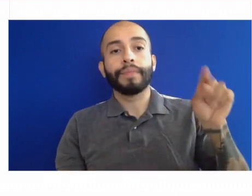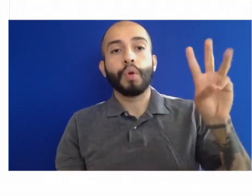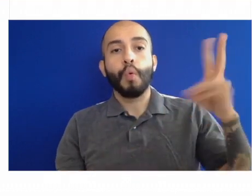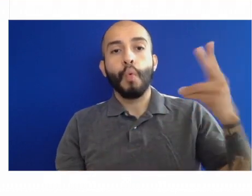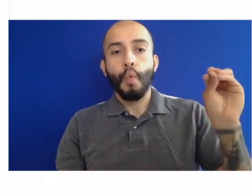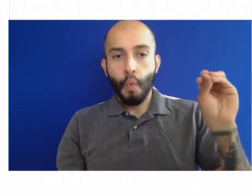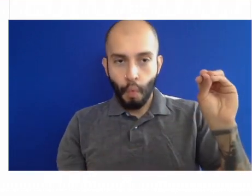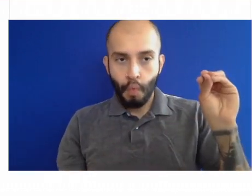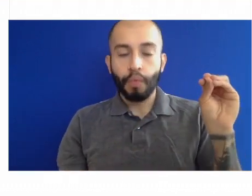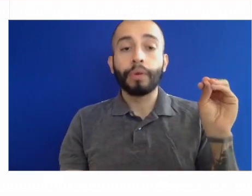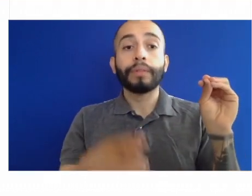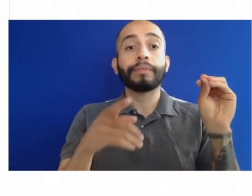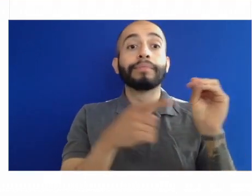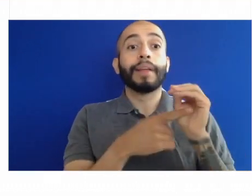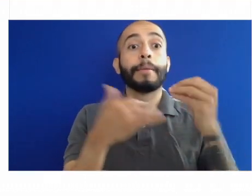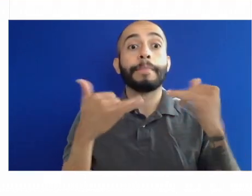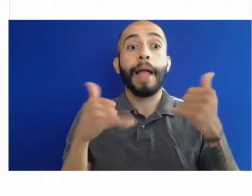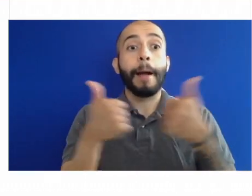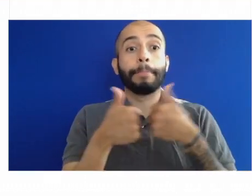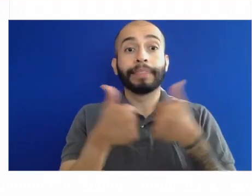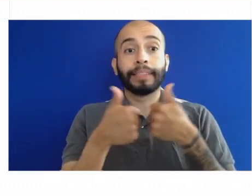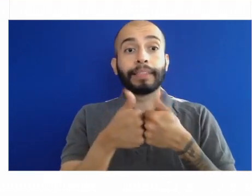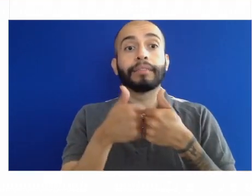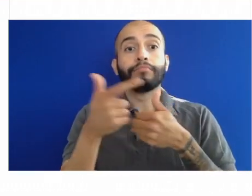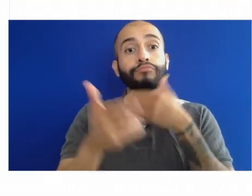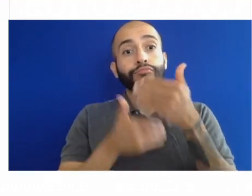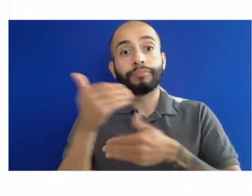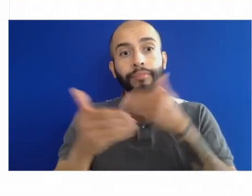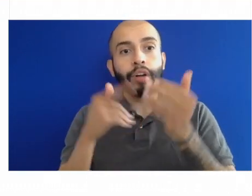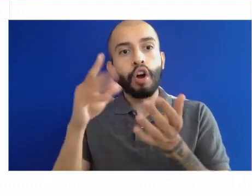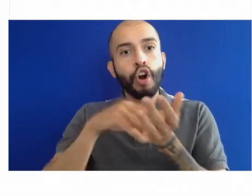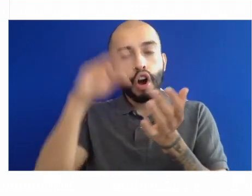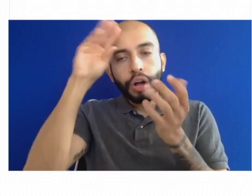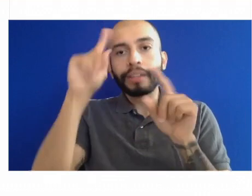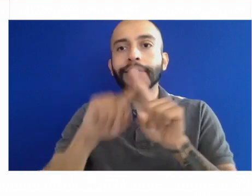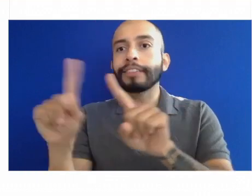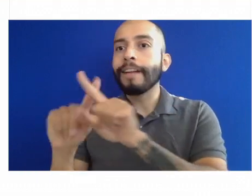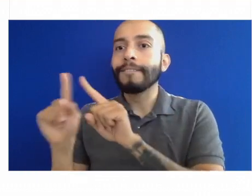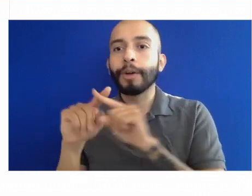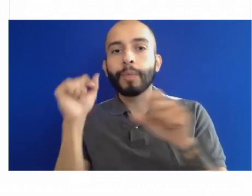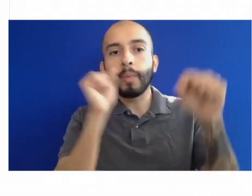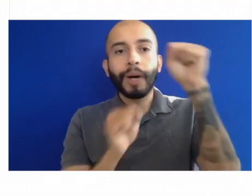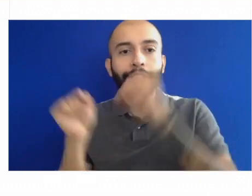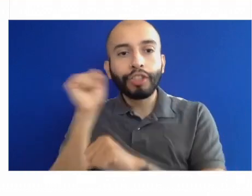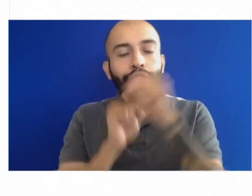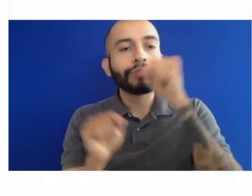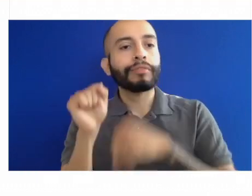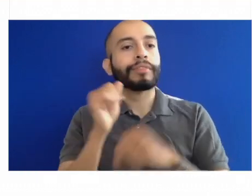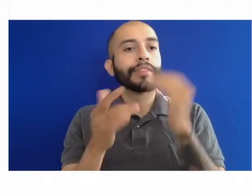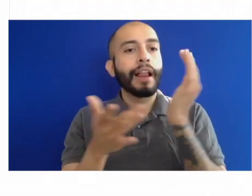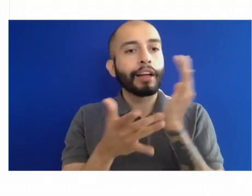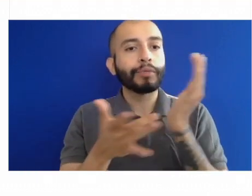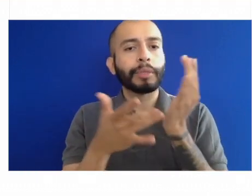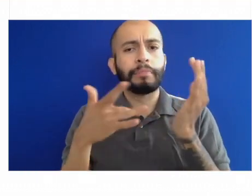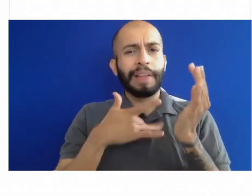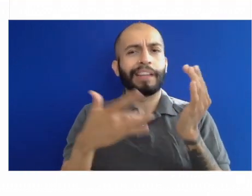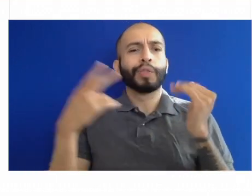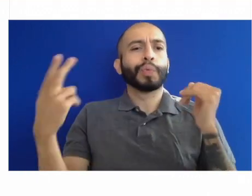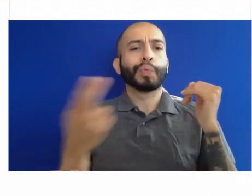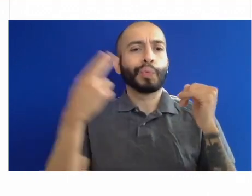learn about the different strategies and techniques that are commonly used to manipulate people. For example, emotionally manipulative language,